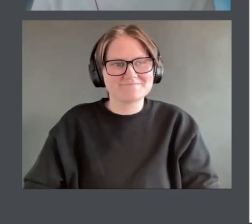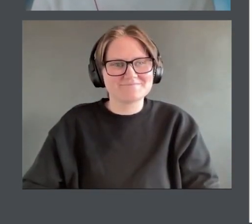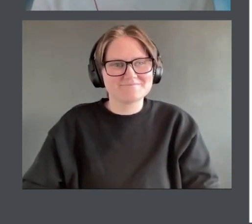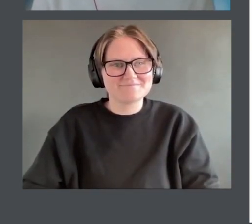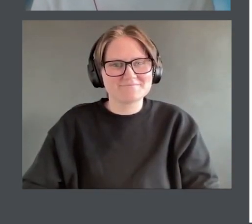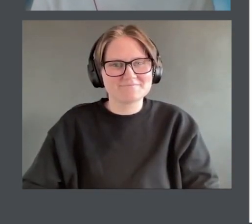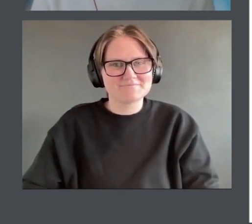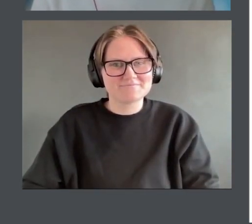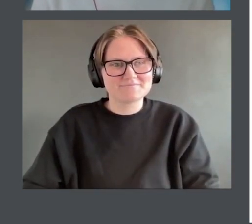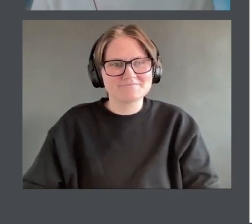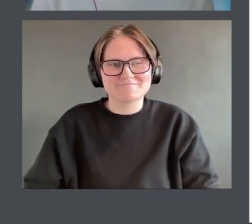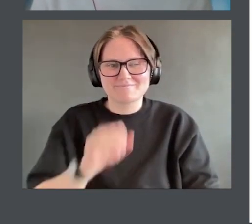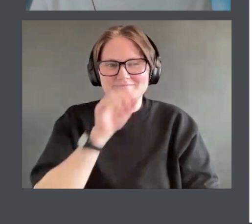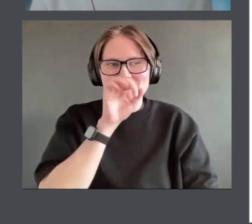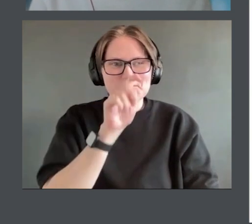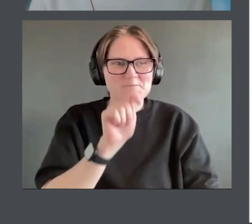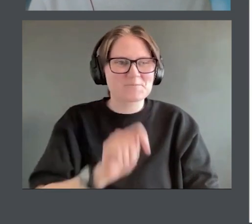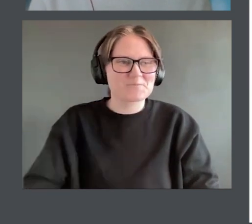I love it.